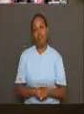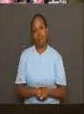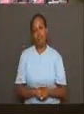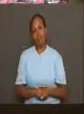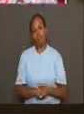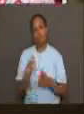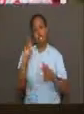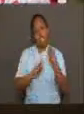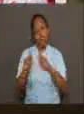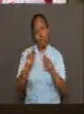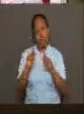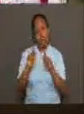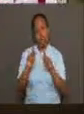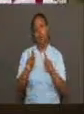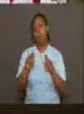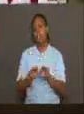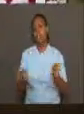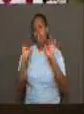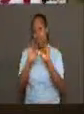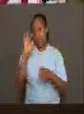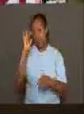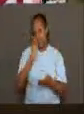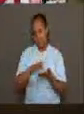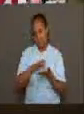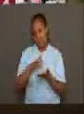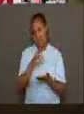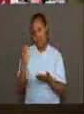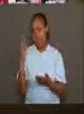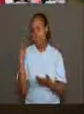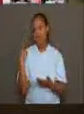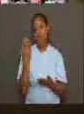People need access to medicine and medical services.